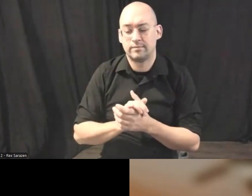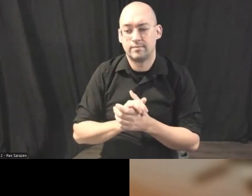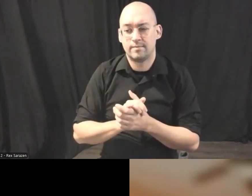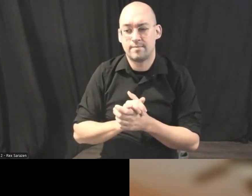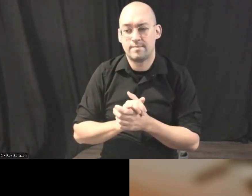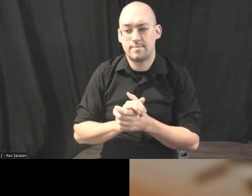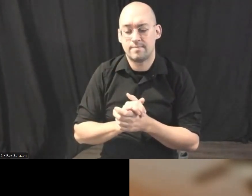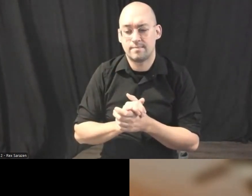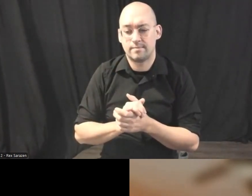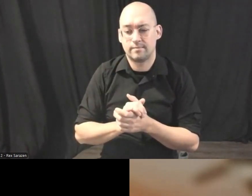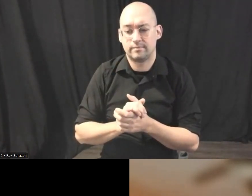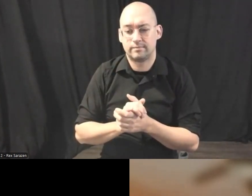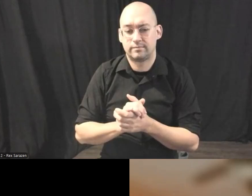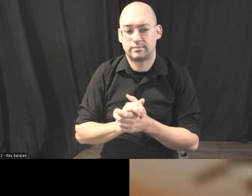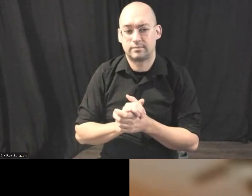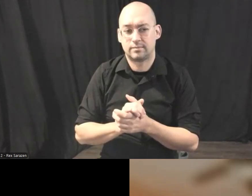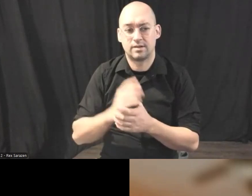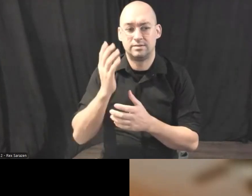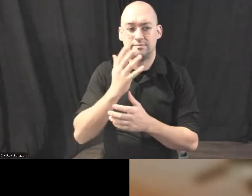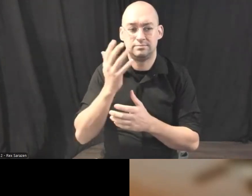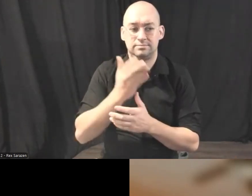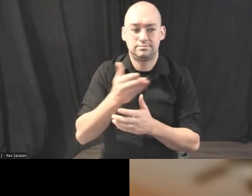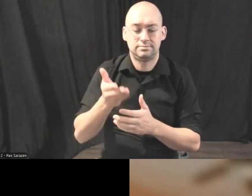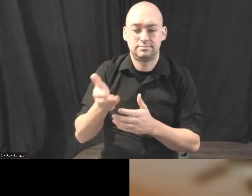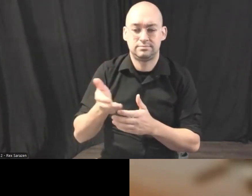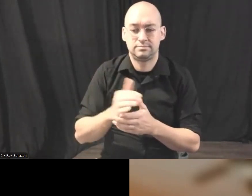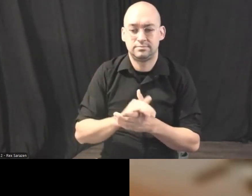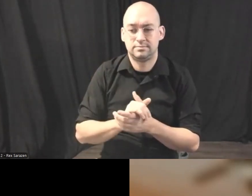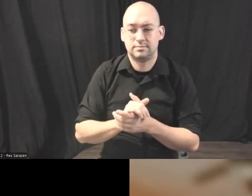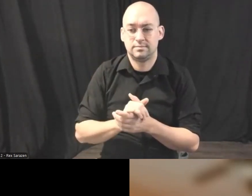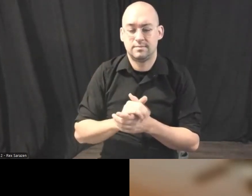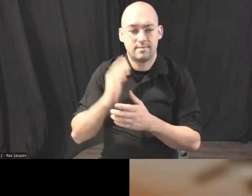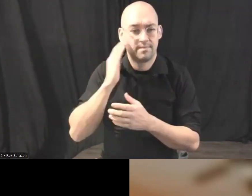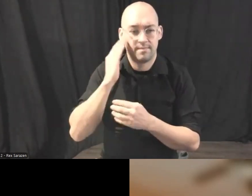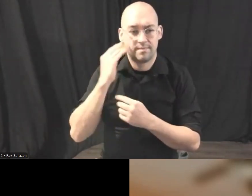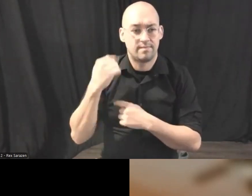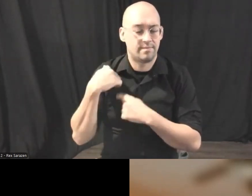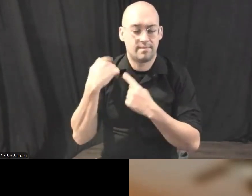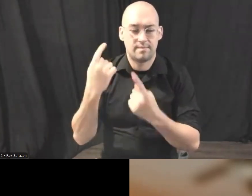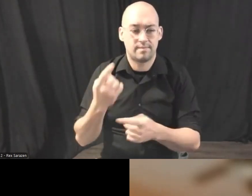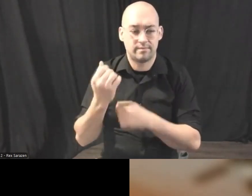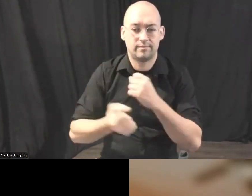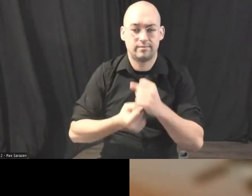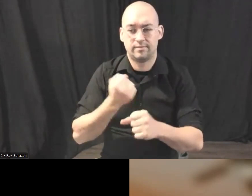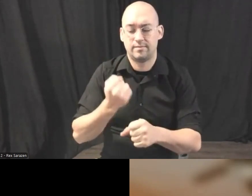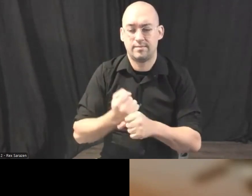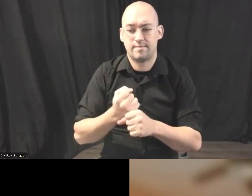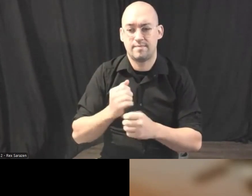right in Yes. after this amazing being, Uh-huh. who I've known for many years, Anna as well. We've been through